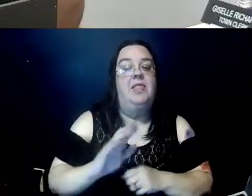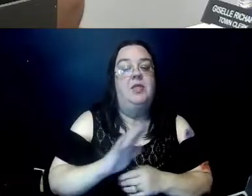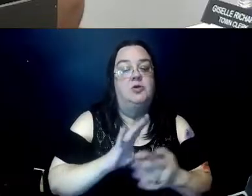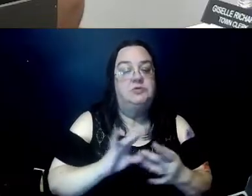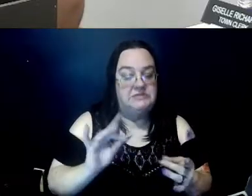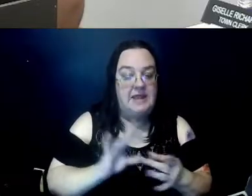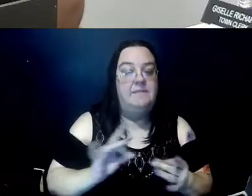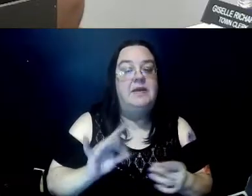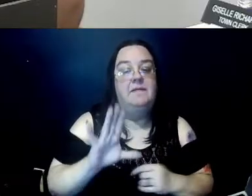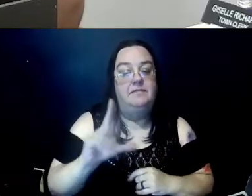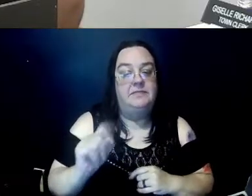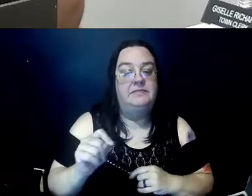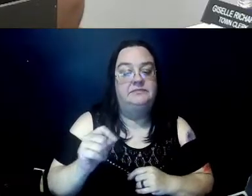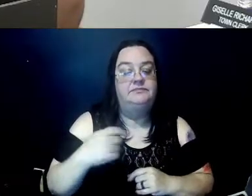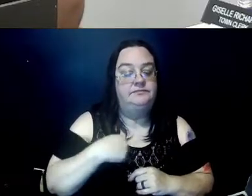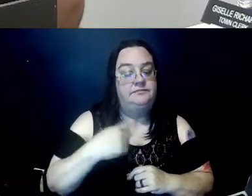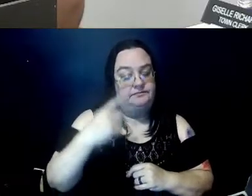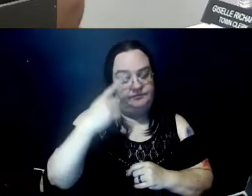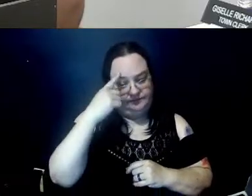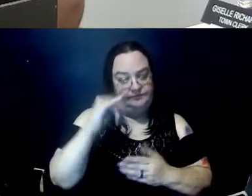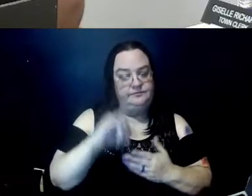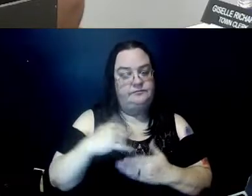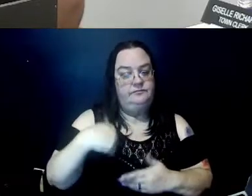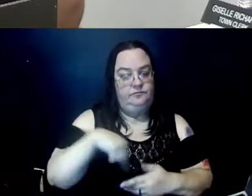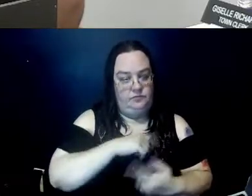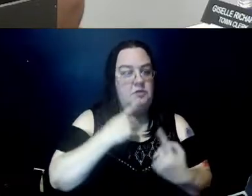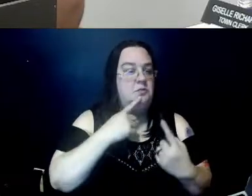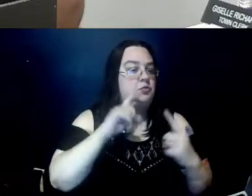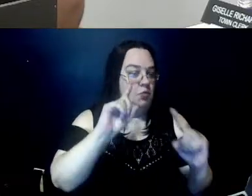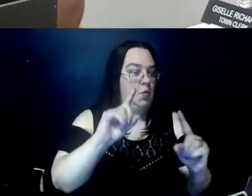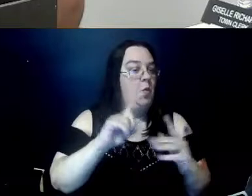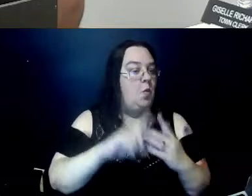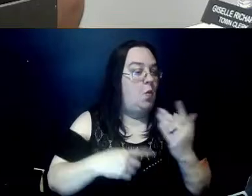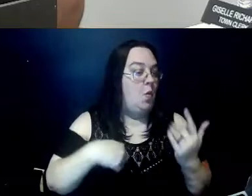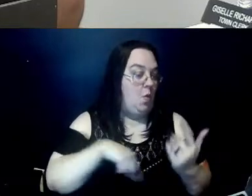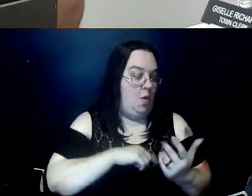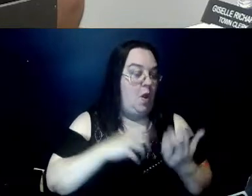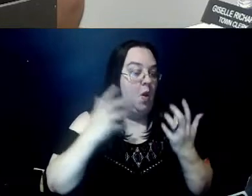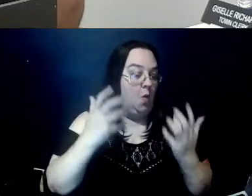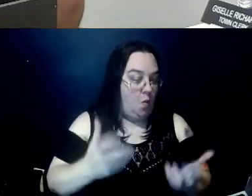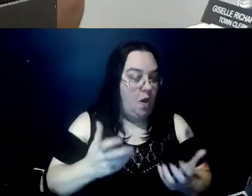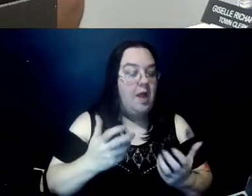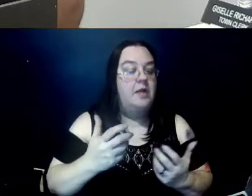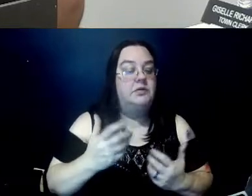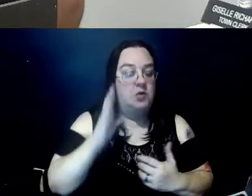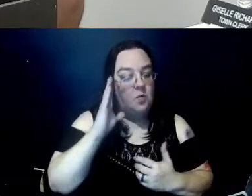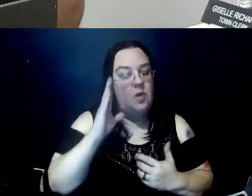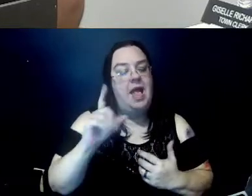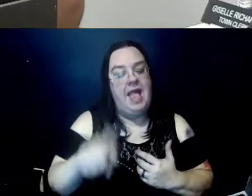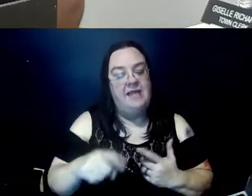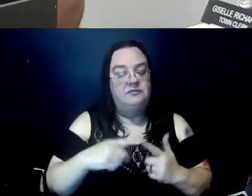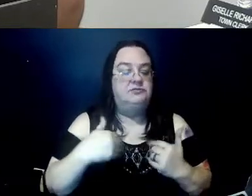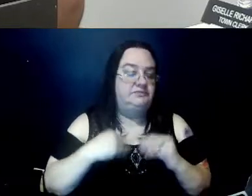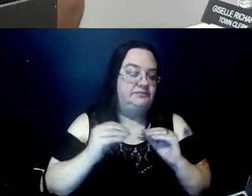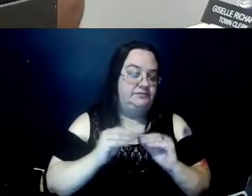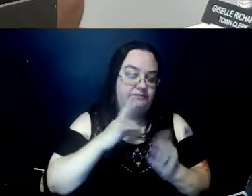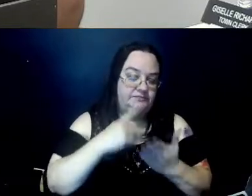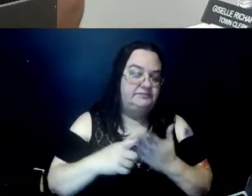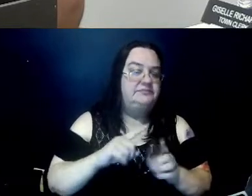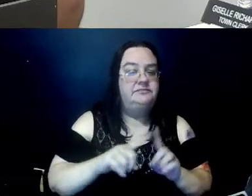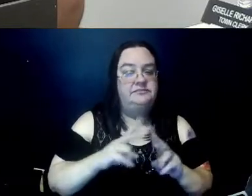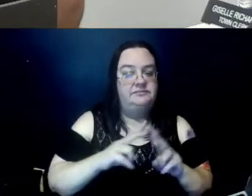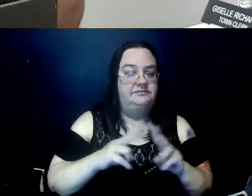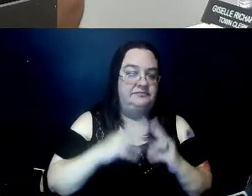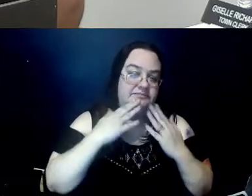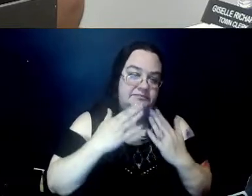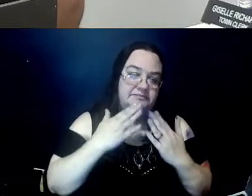think we've achieved basically what we want. We will have to have further discussions, but we are very grateful for having